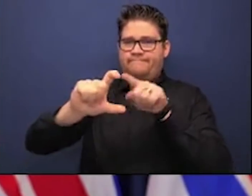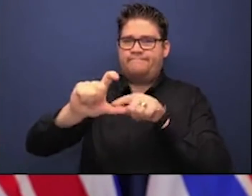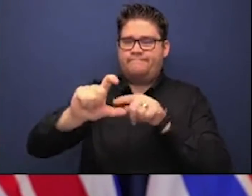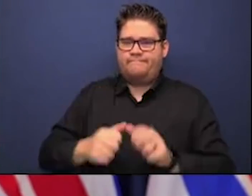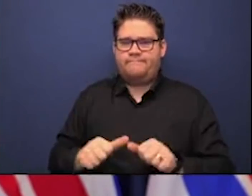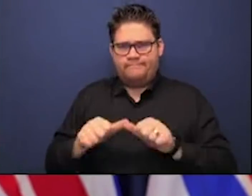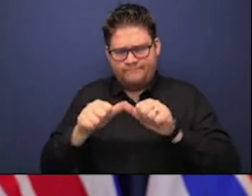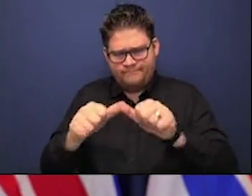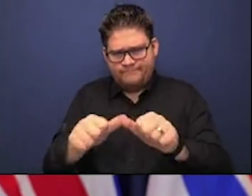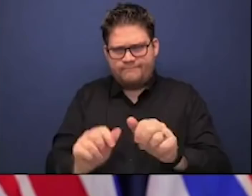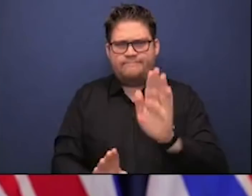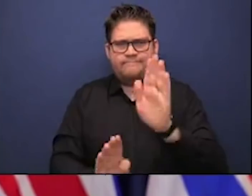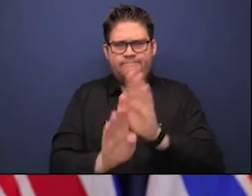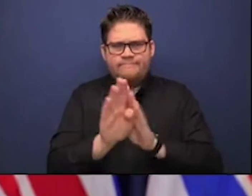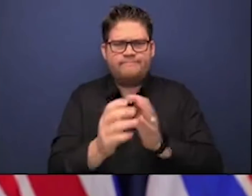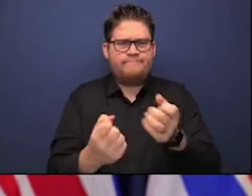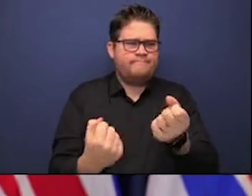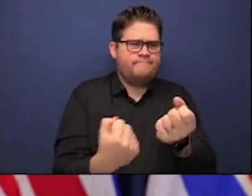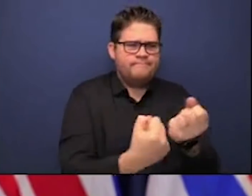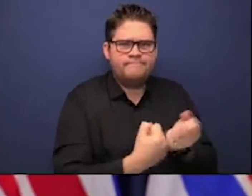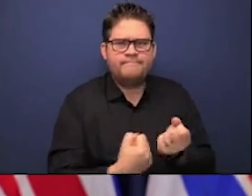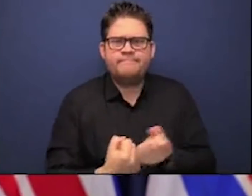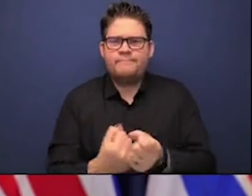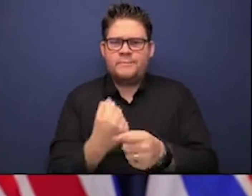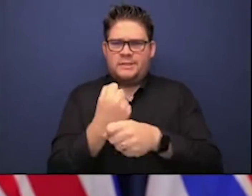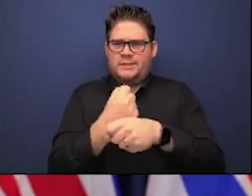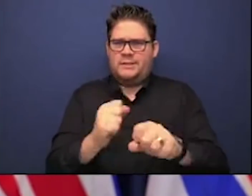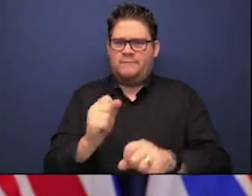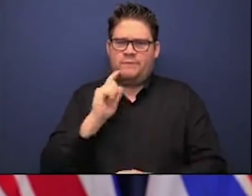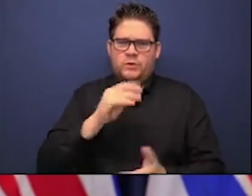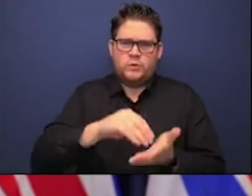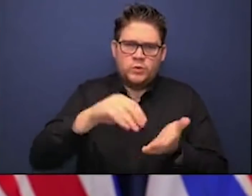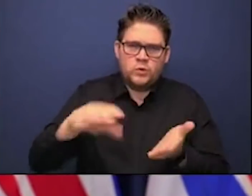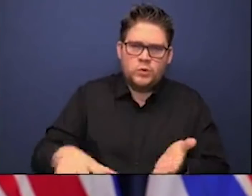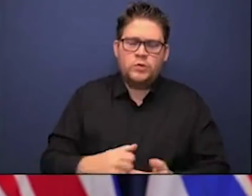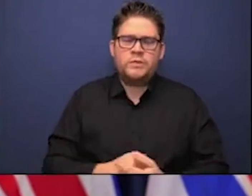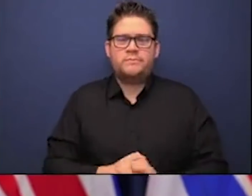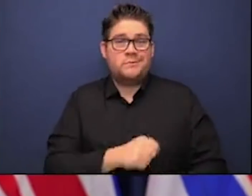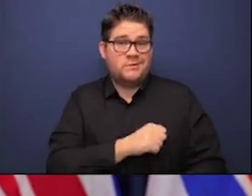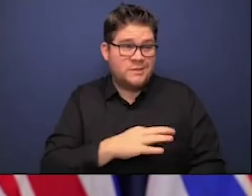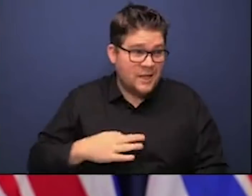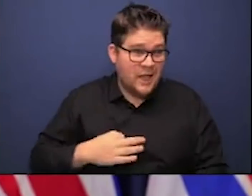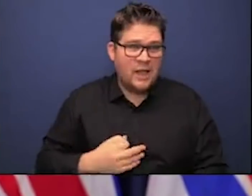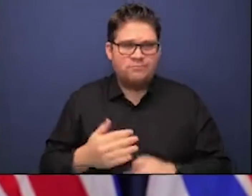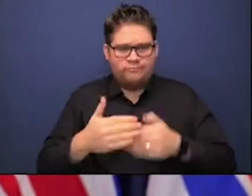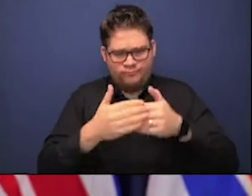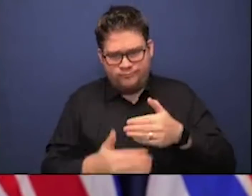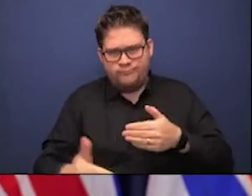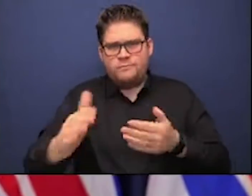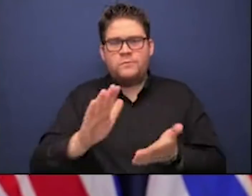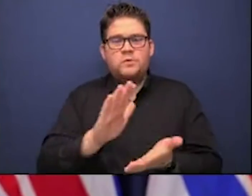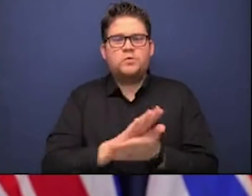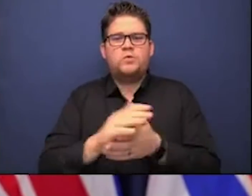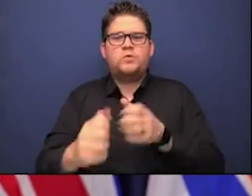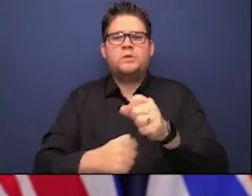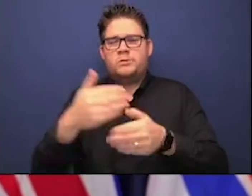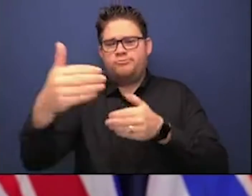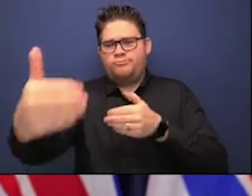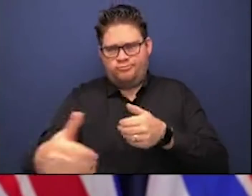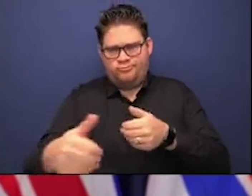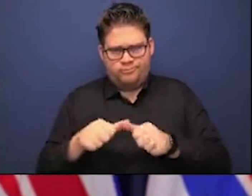year. To date, we've invested $288 million in federal and provincial funding, which has made a tremendous difference